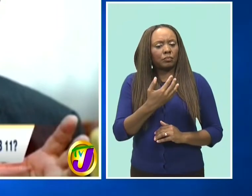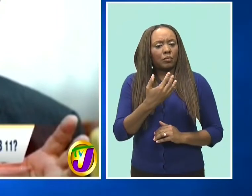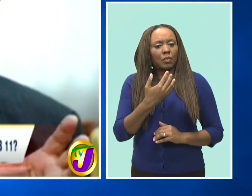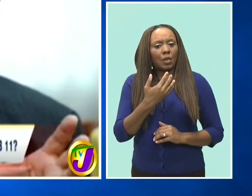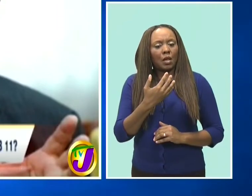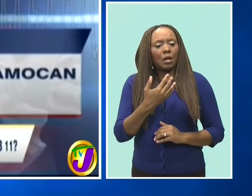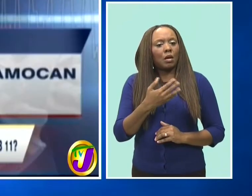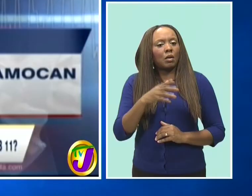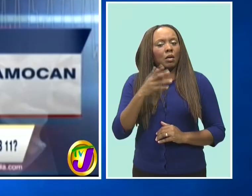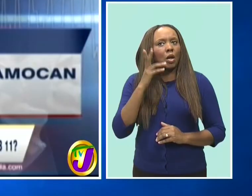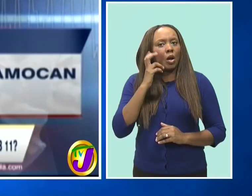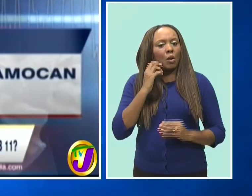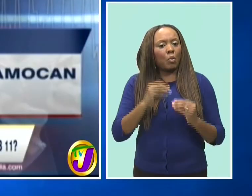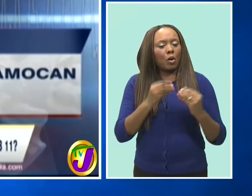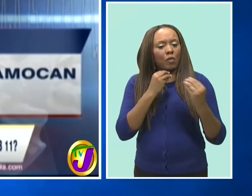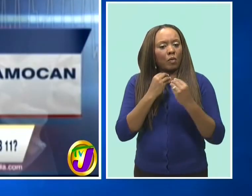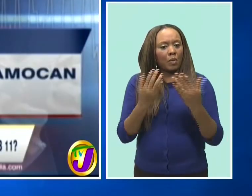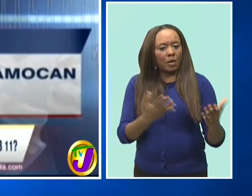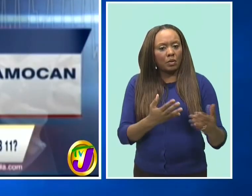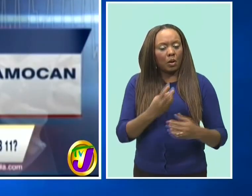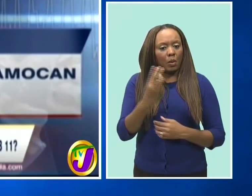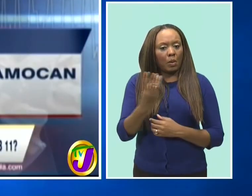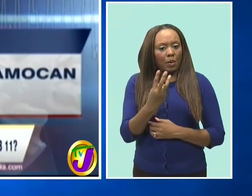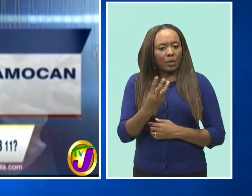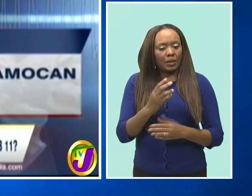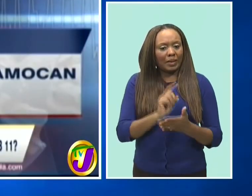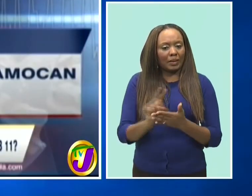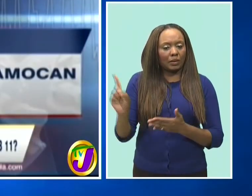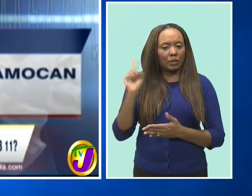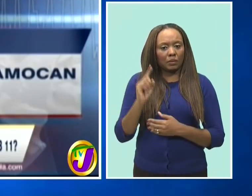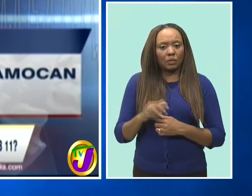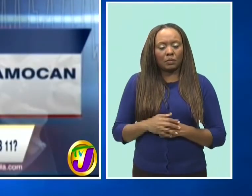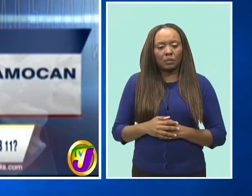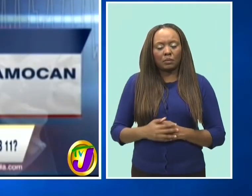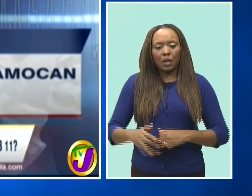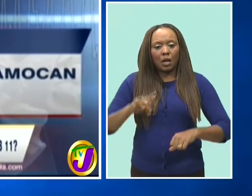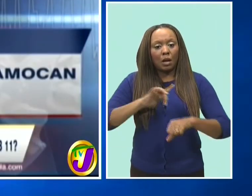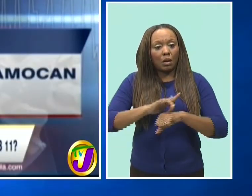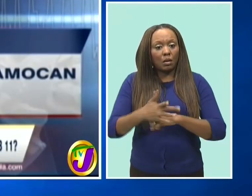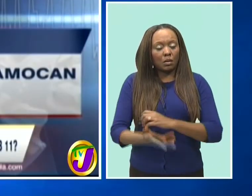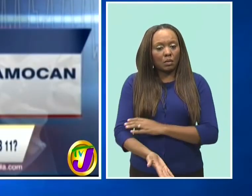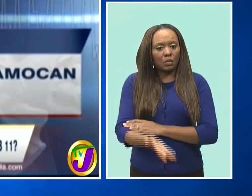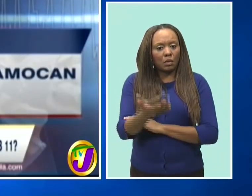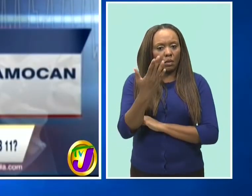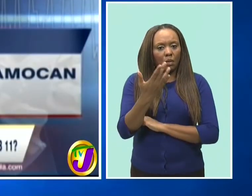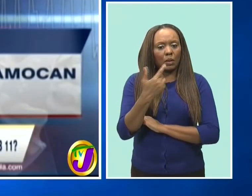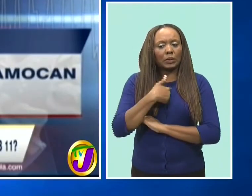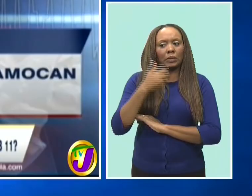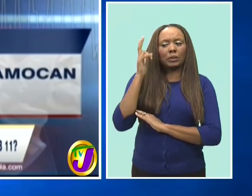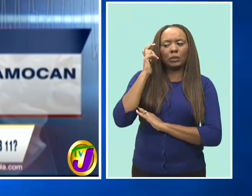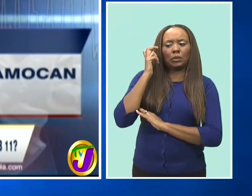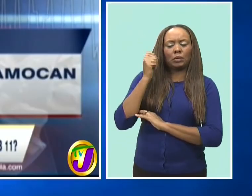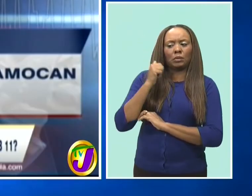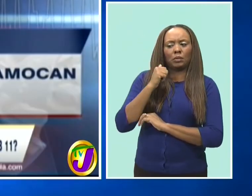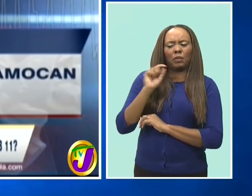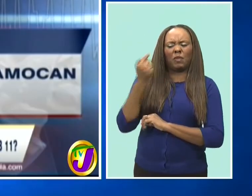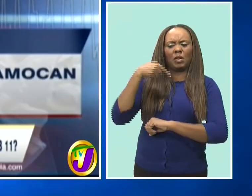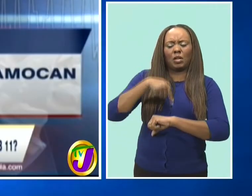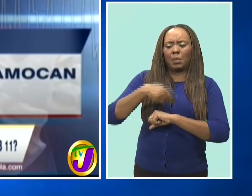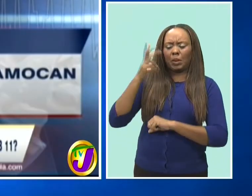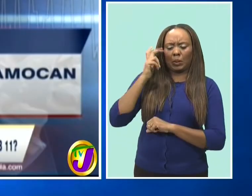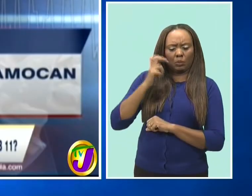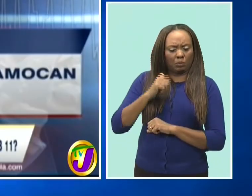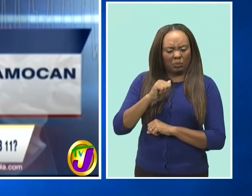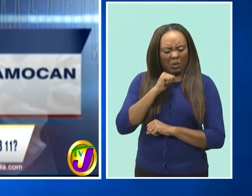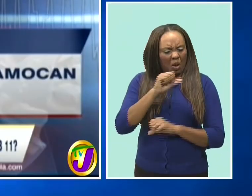program Wednesday. Only this morning it came to my attention, and that is something that certainly ought not to be.